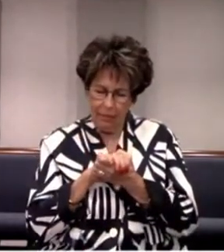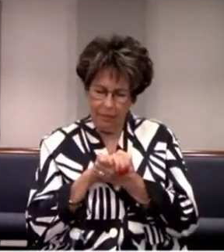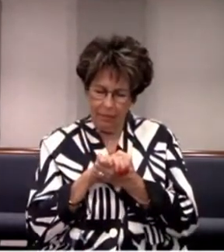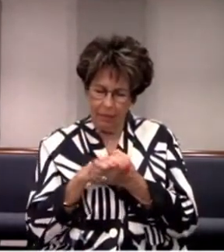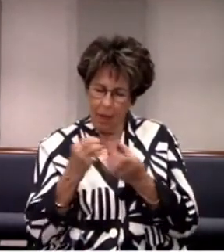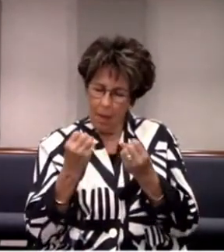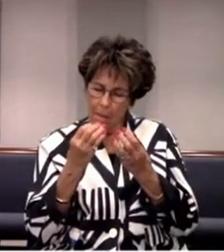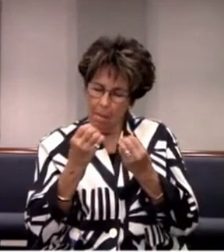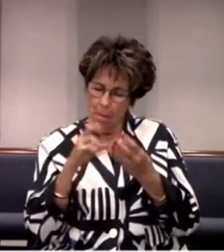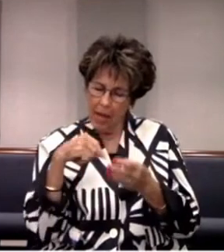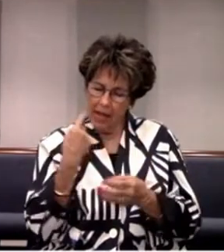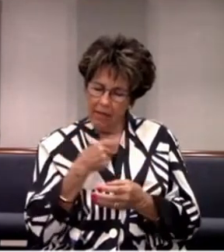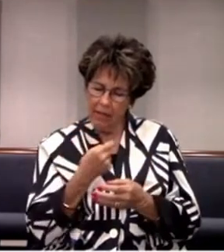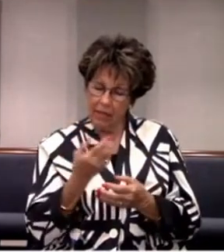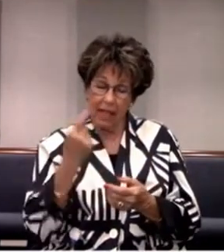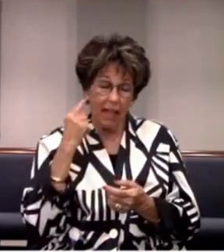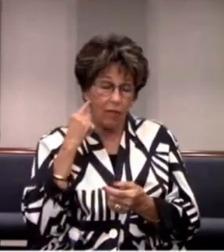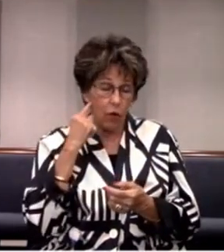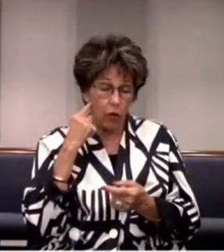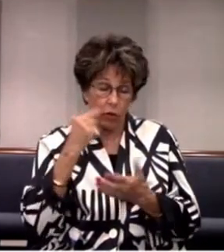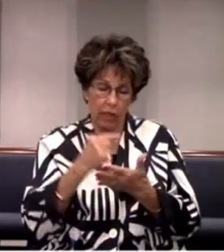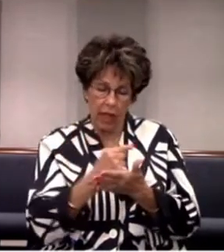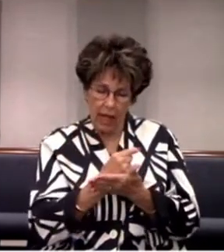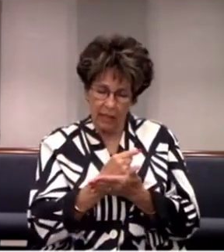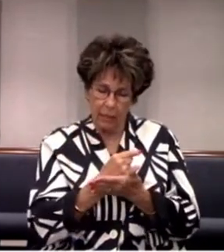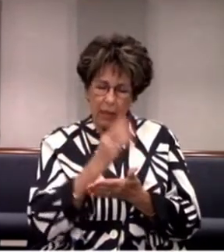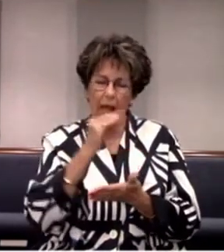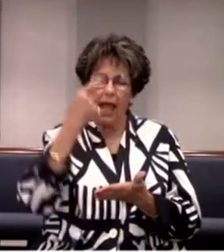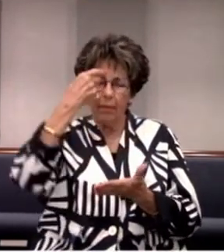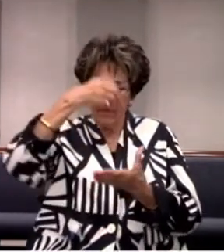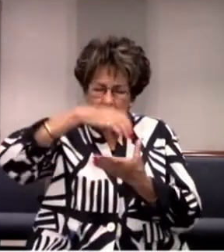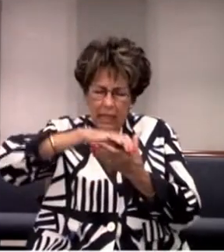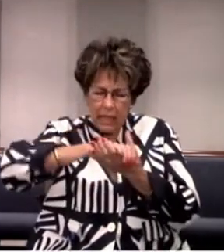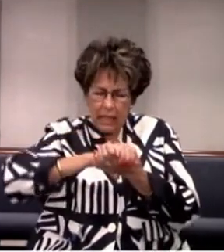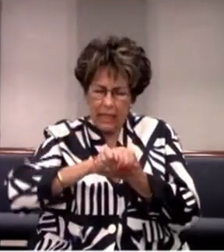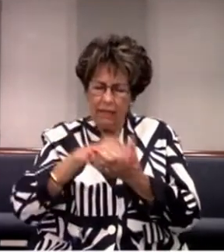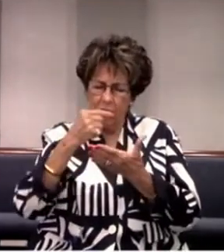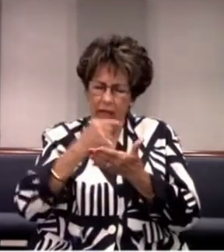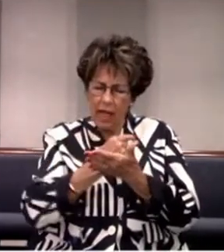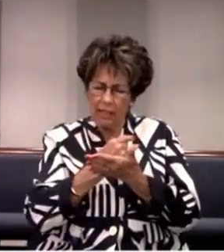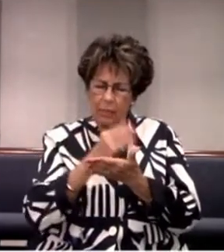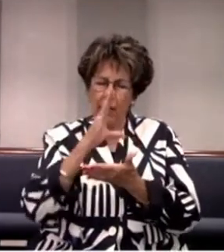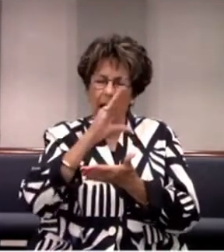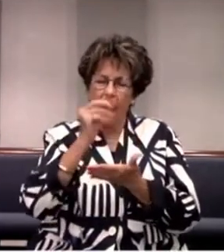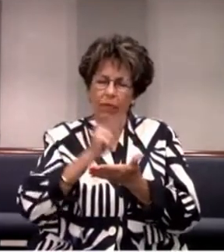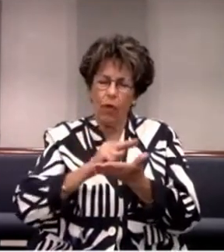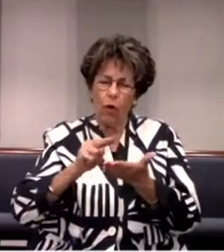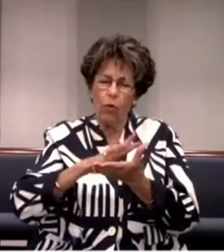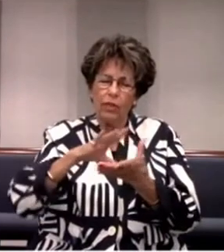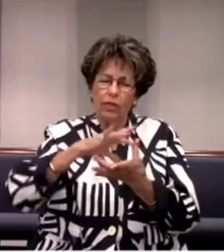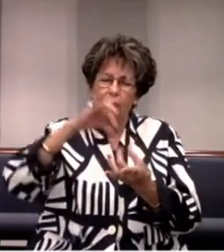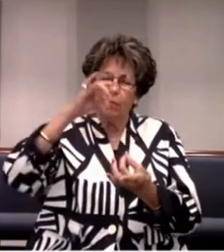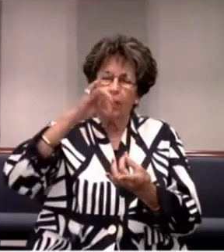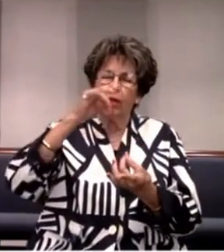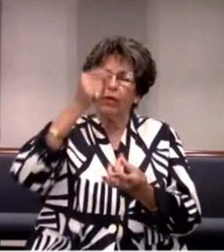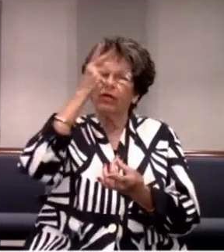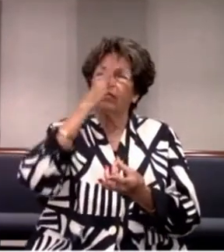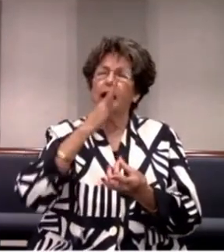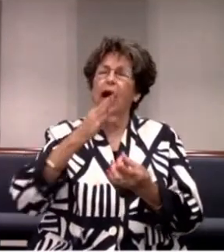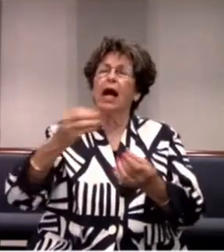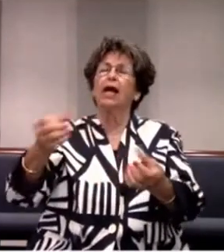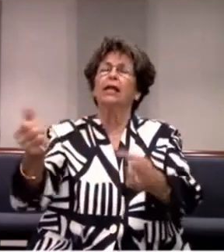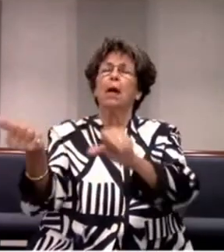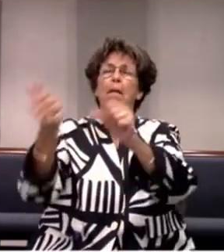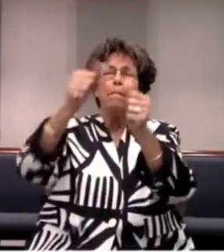Many of us in this room, we heard the gospel and we believed the gospel, and the Holy Spirit of God baptized us into the body of